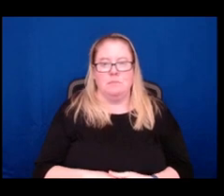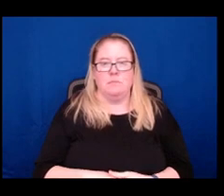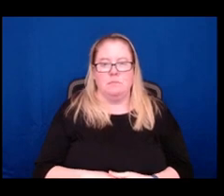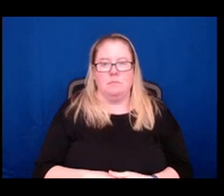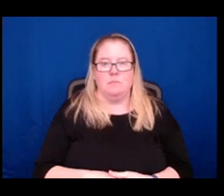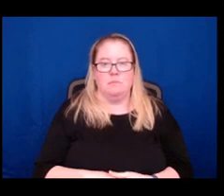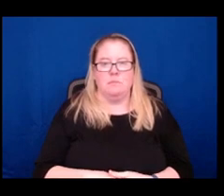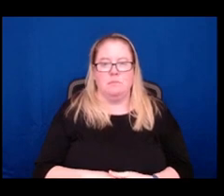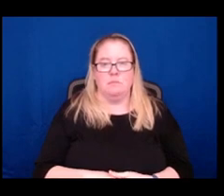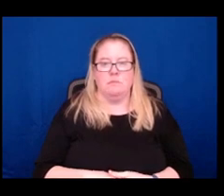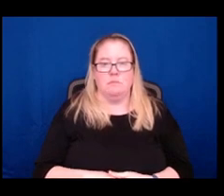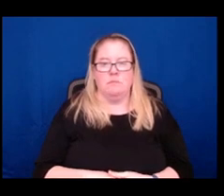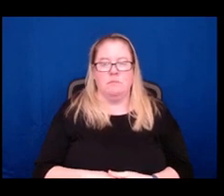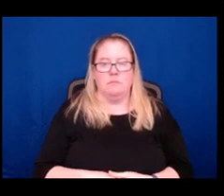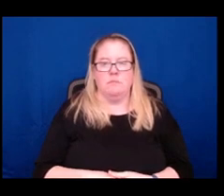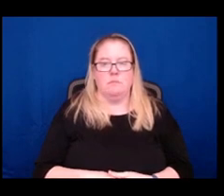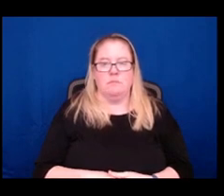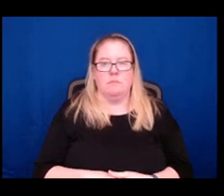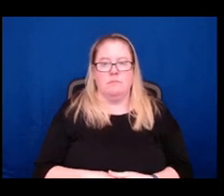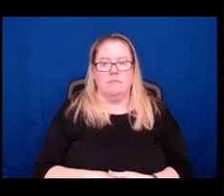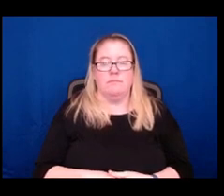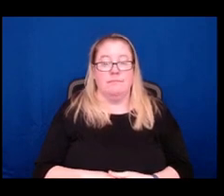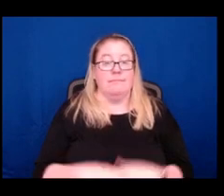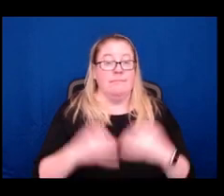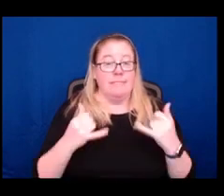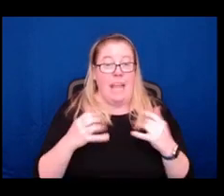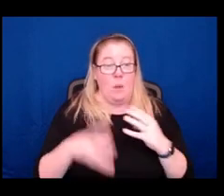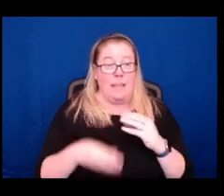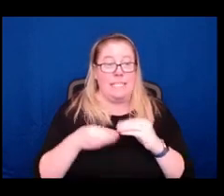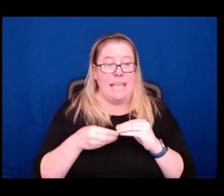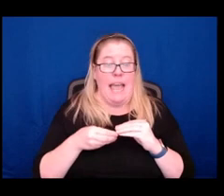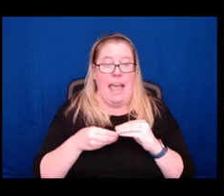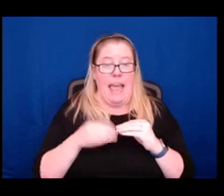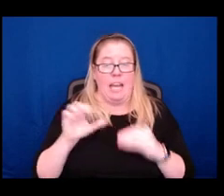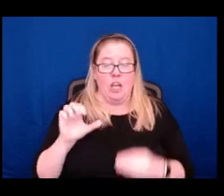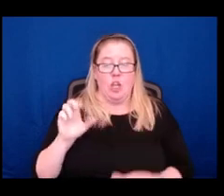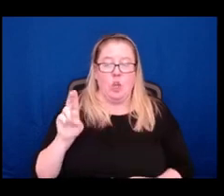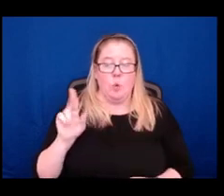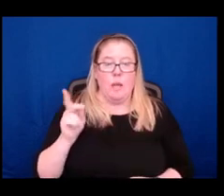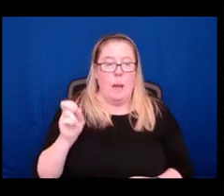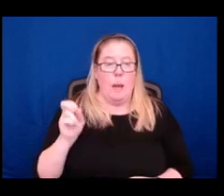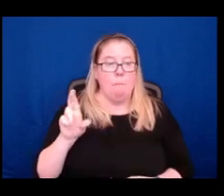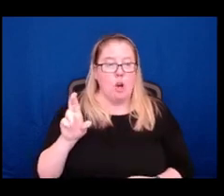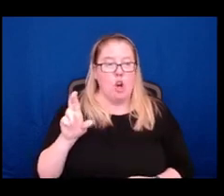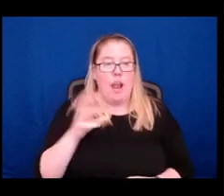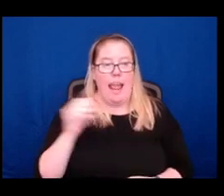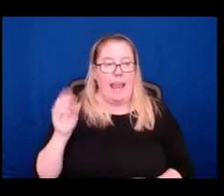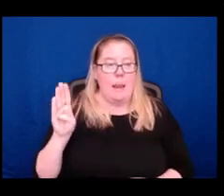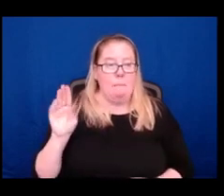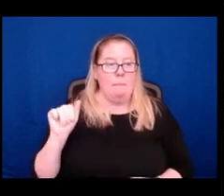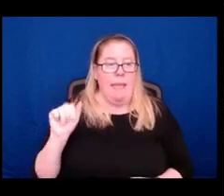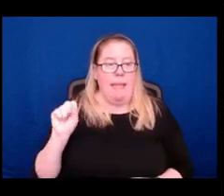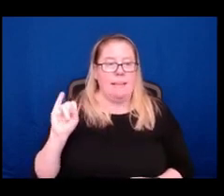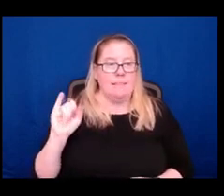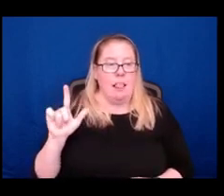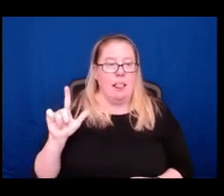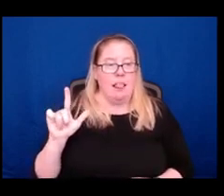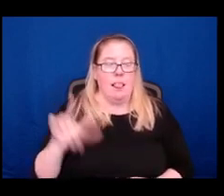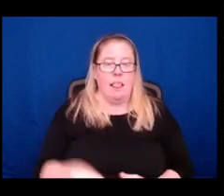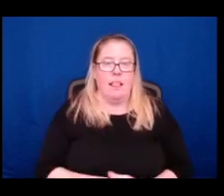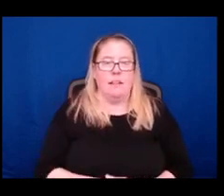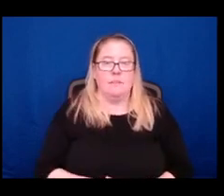Nice. To that, let's go ahead and add in some cucumber and basil. This is just going to add